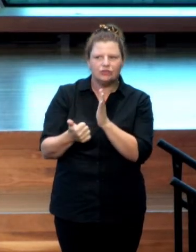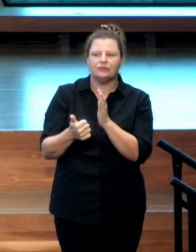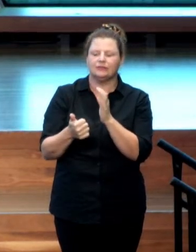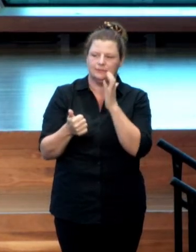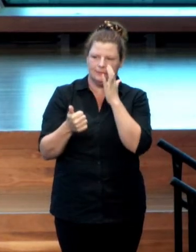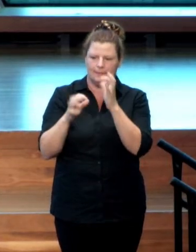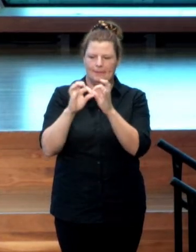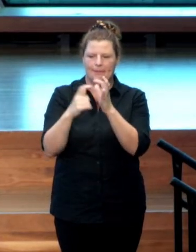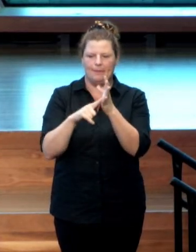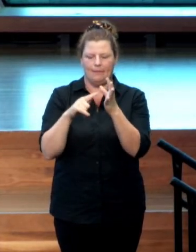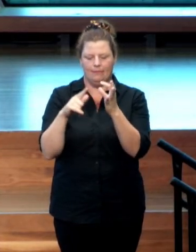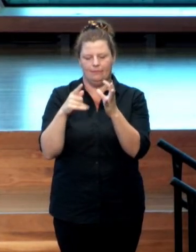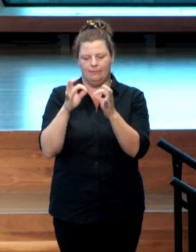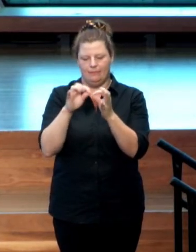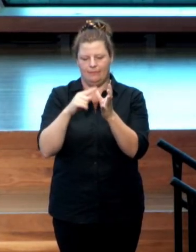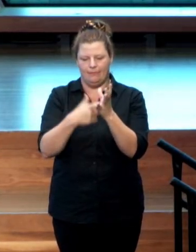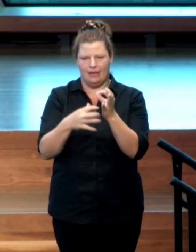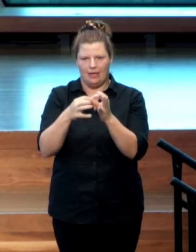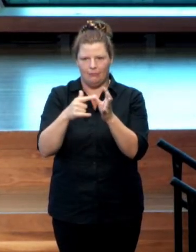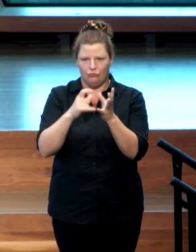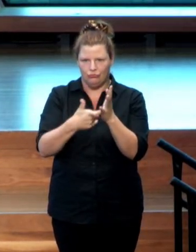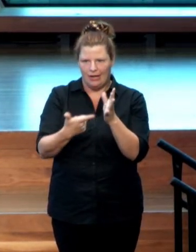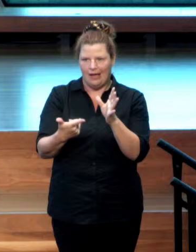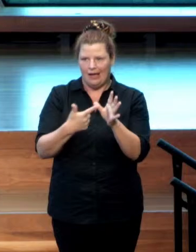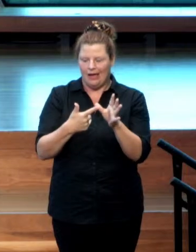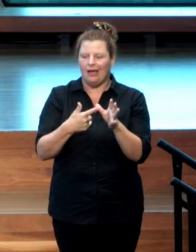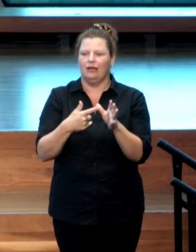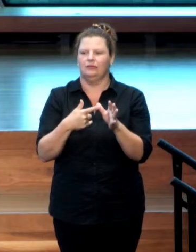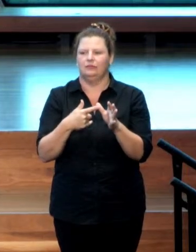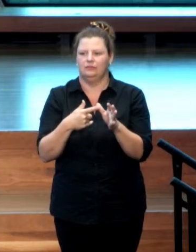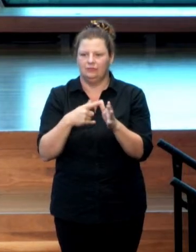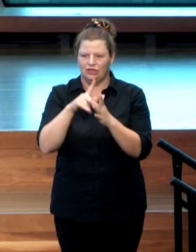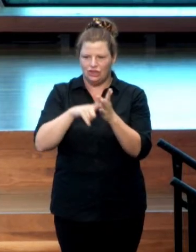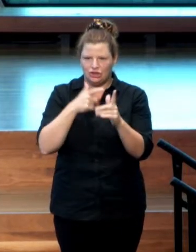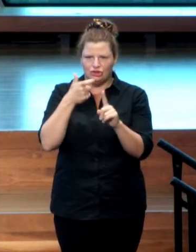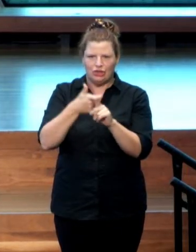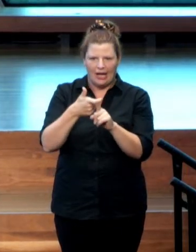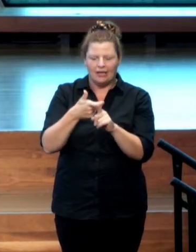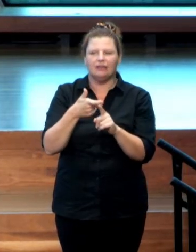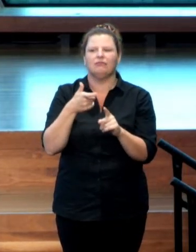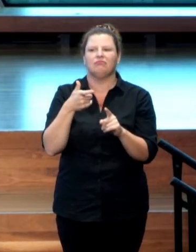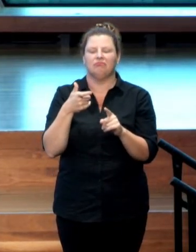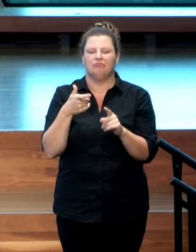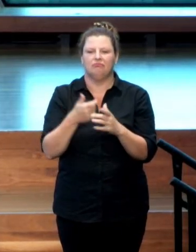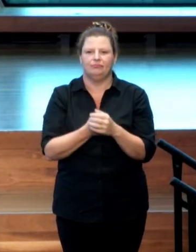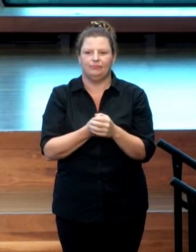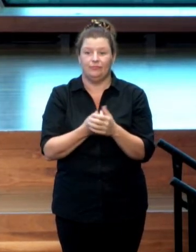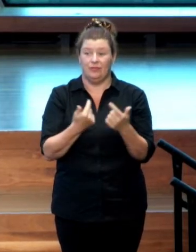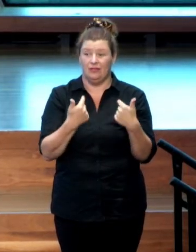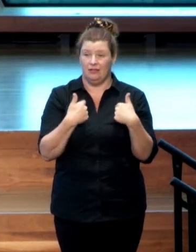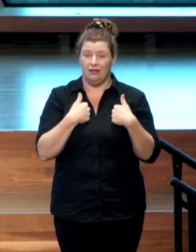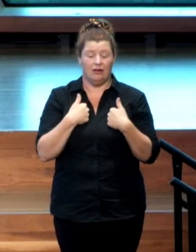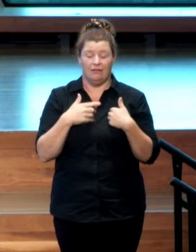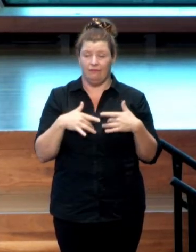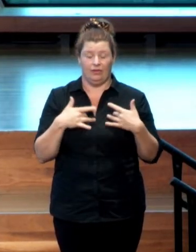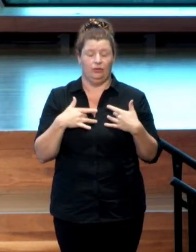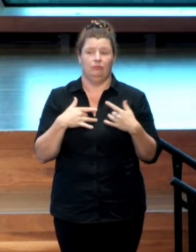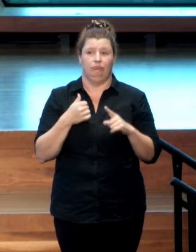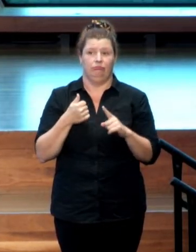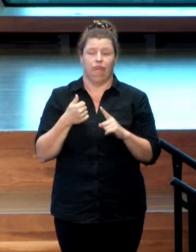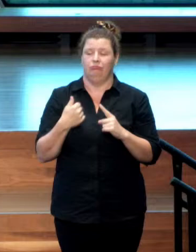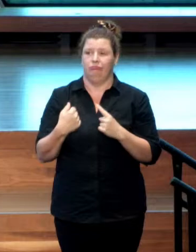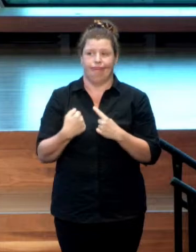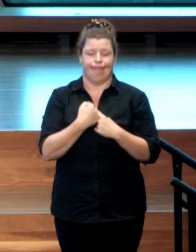as Barbara Epler and Tynan Kogane and Jacques Testard. I am floored by the work that you